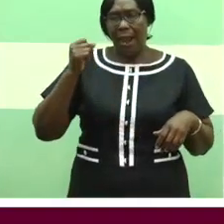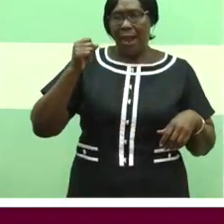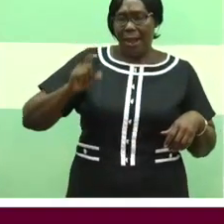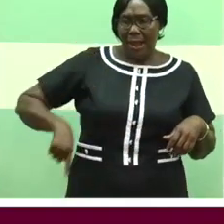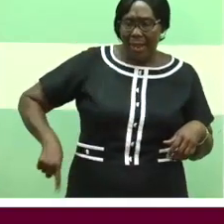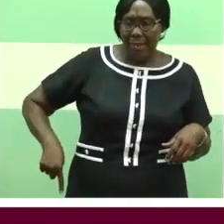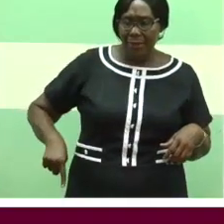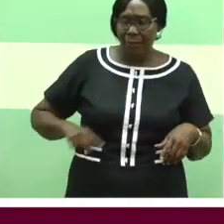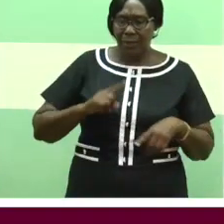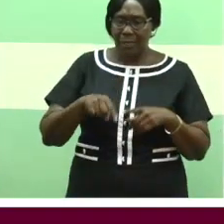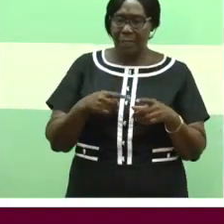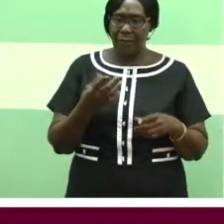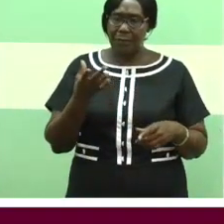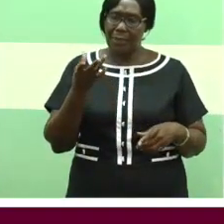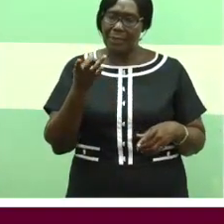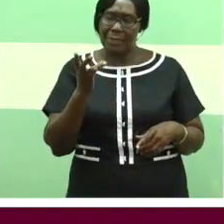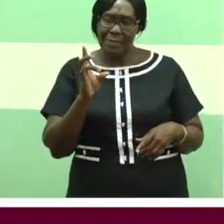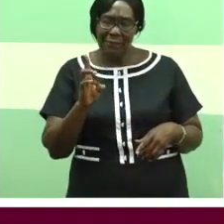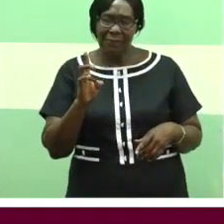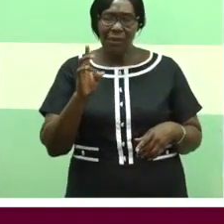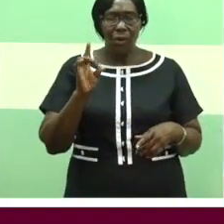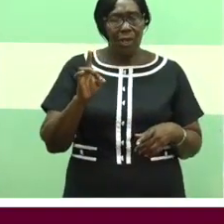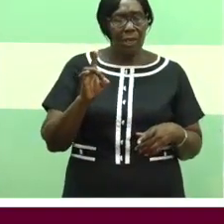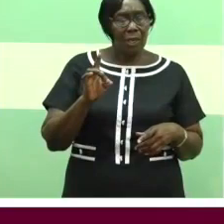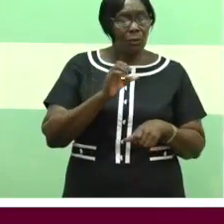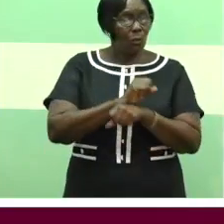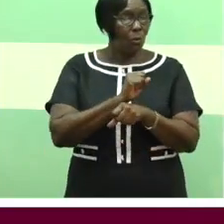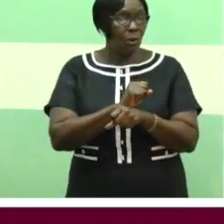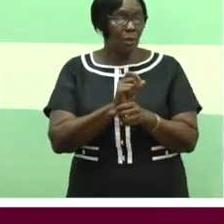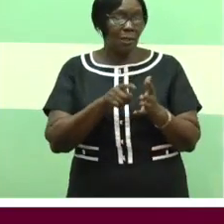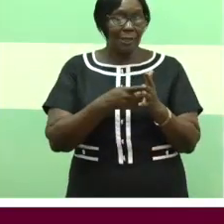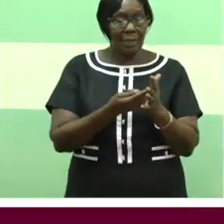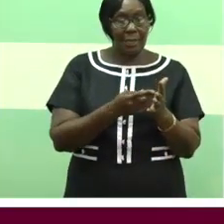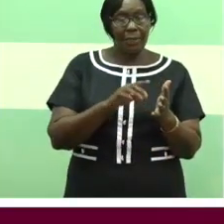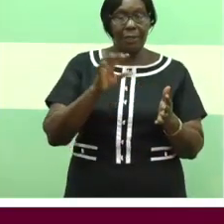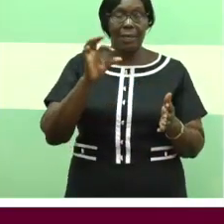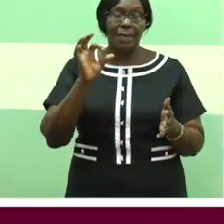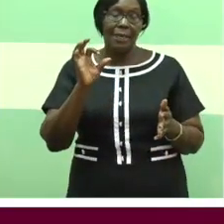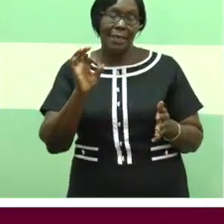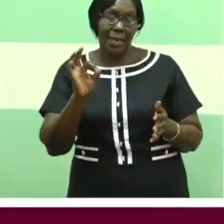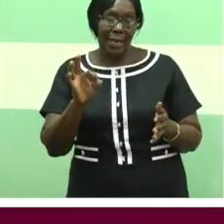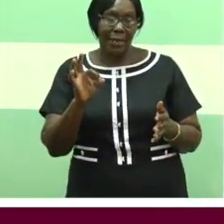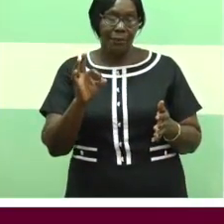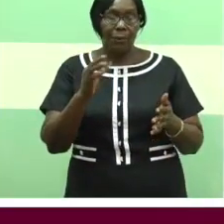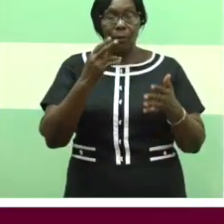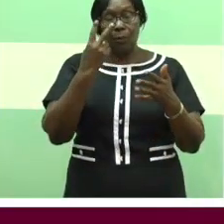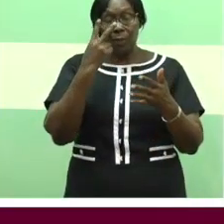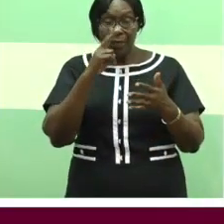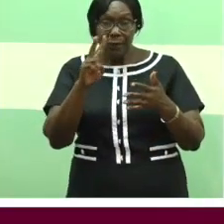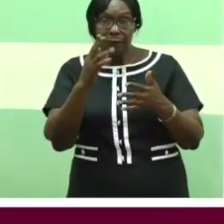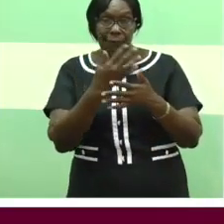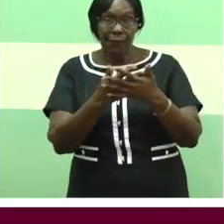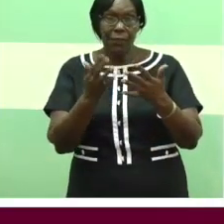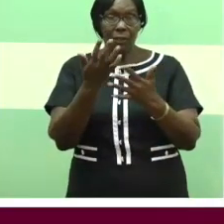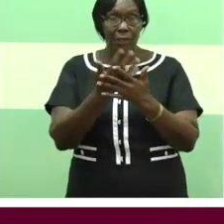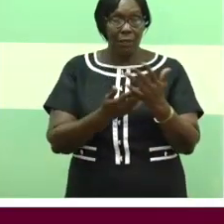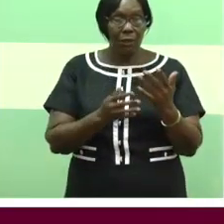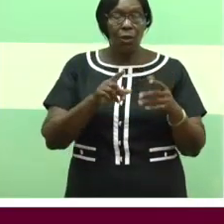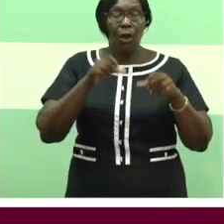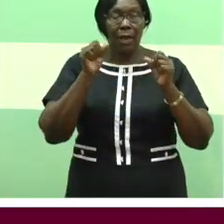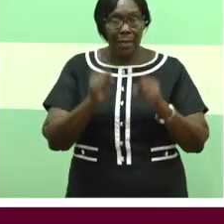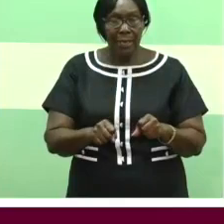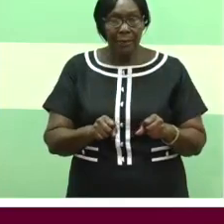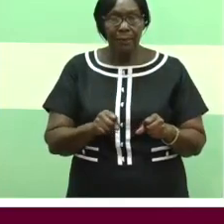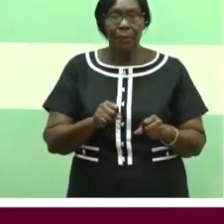when the child gets up at say maybe 7 or 8, work does not start until 9 or 10. But with the visual schedule, you are actually able